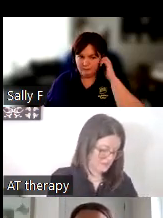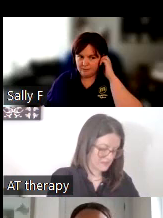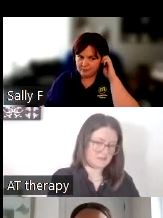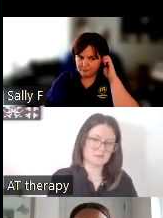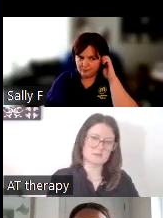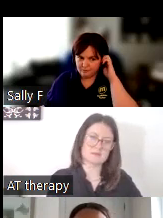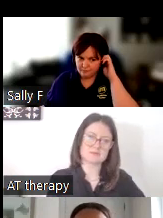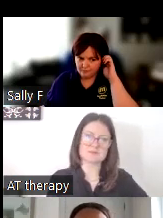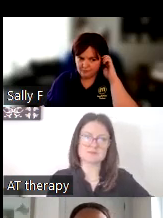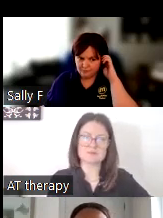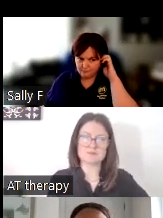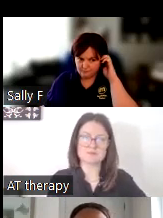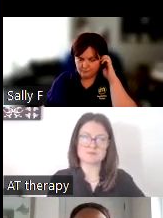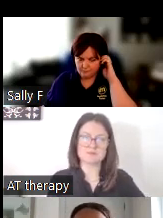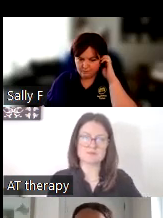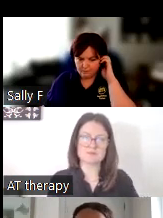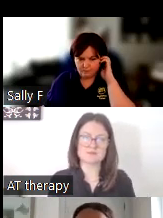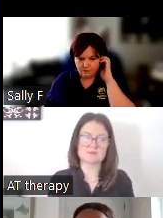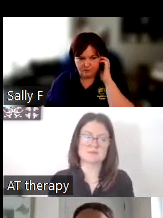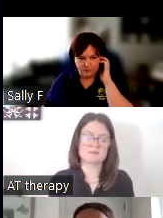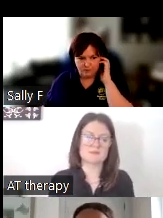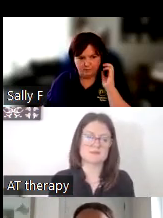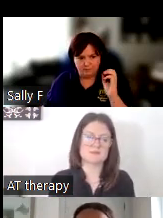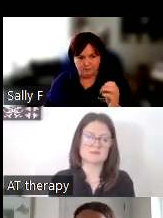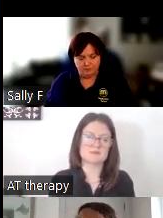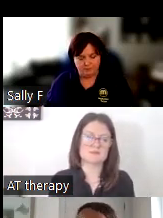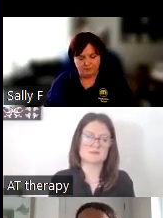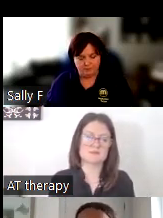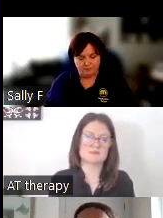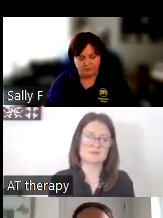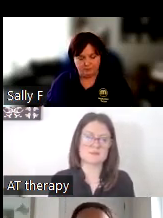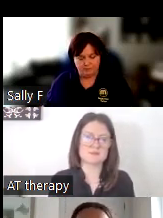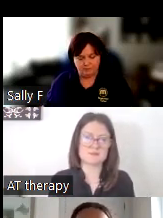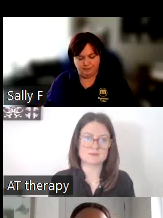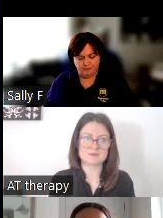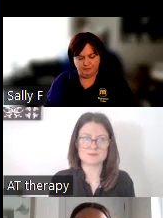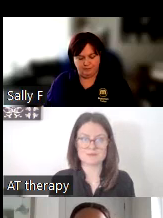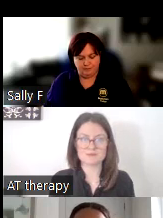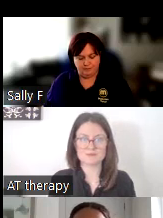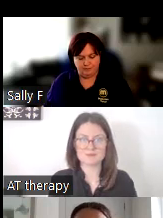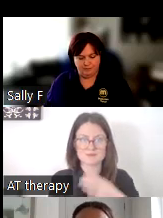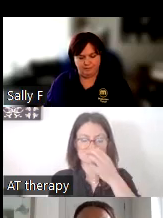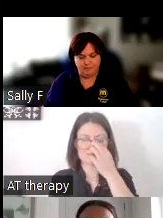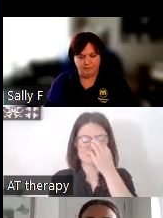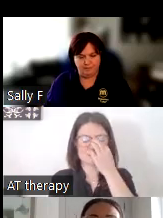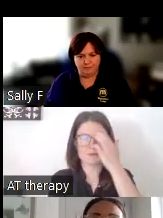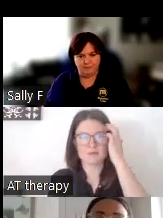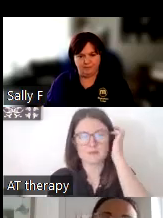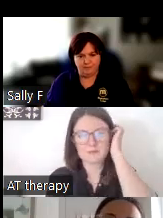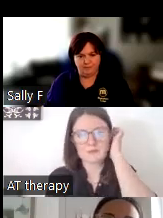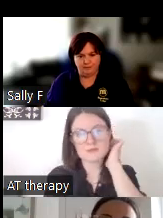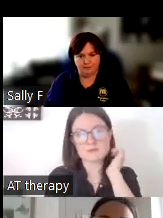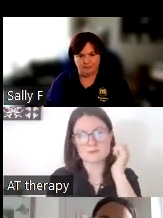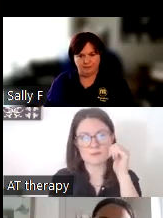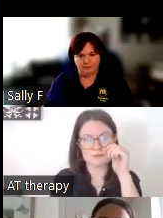the symbols. And then next, around narrative programs. So if you've not heard of narrative